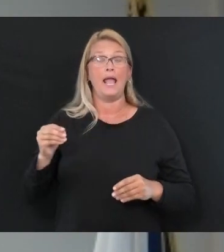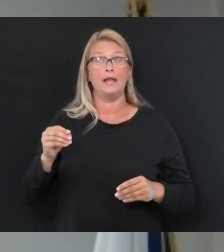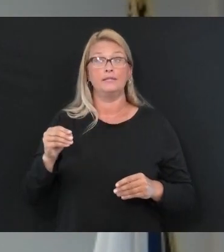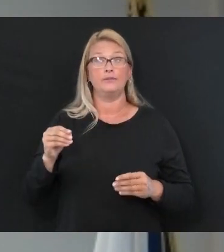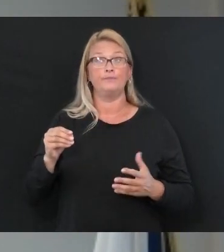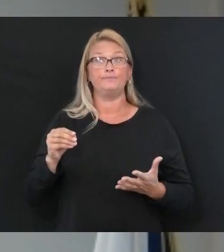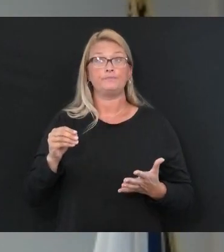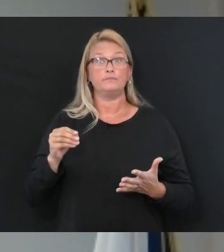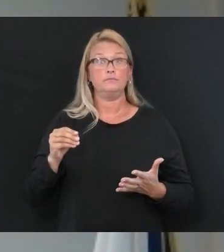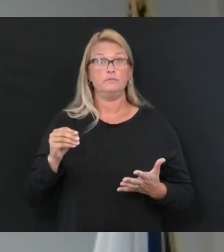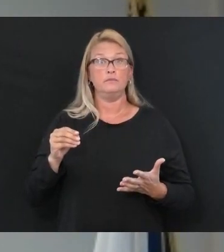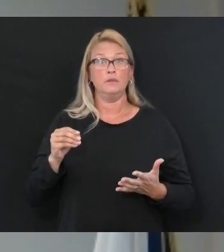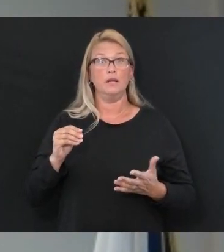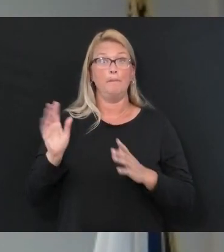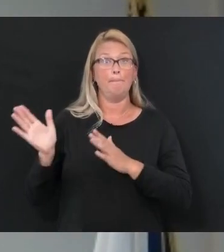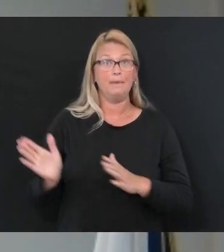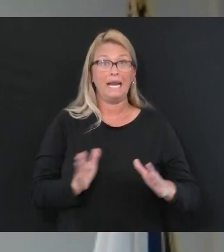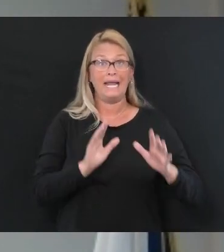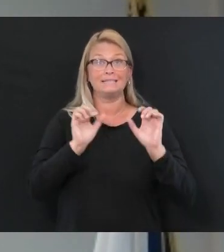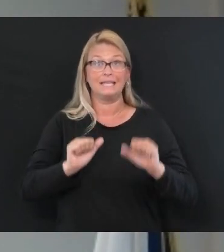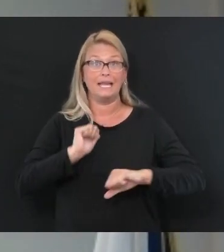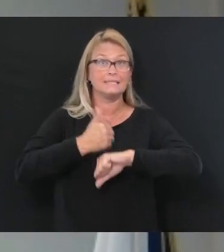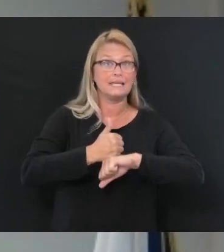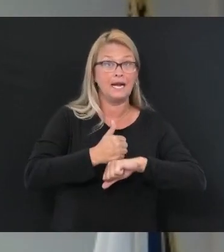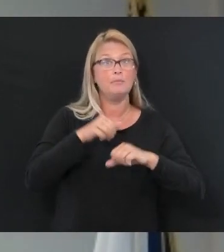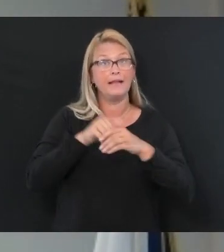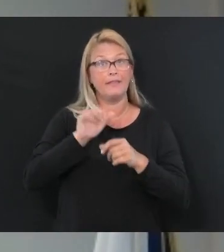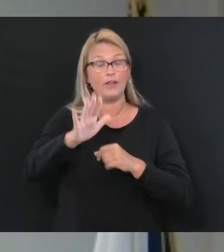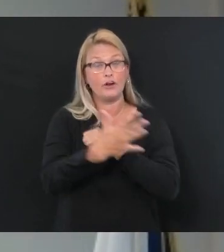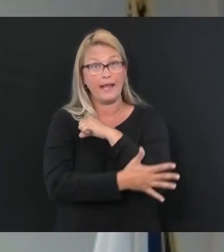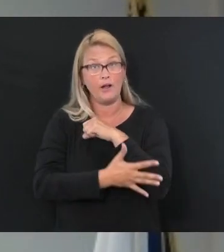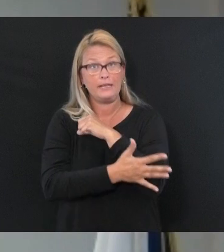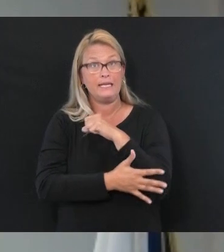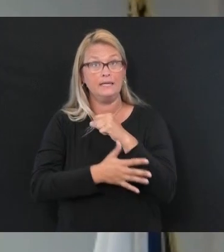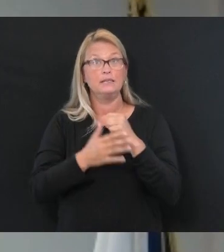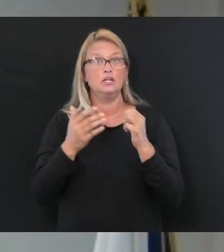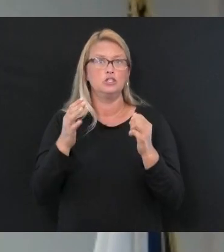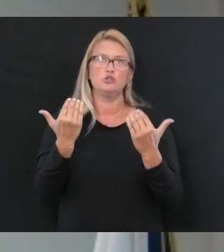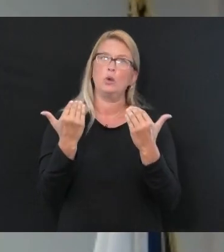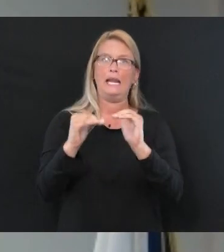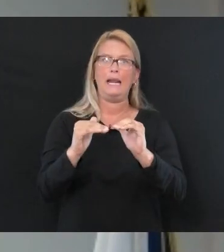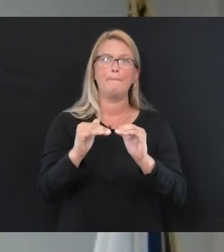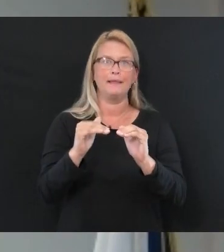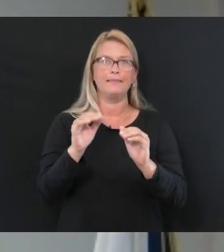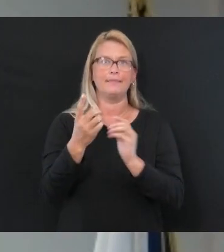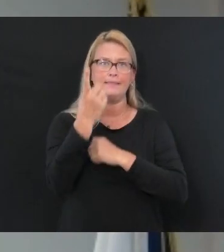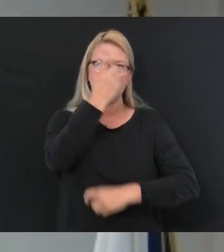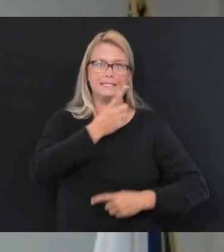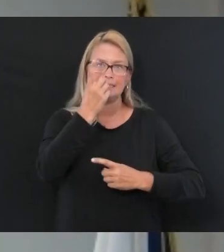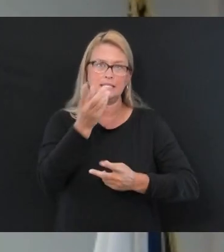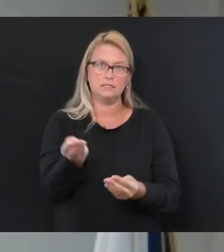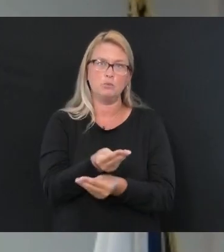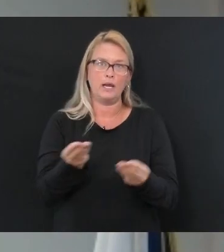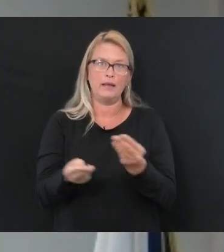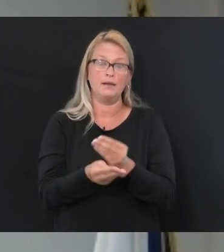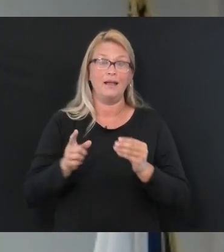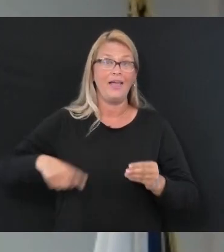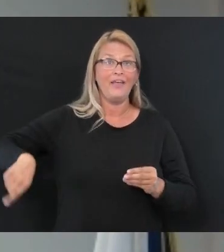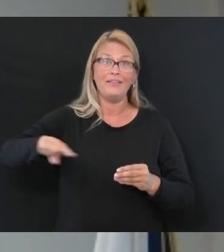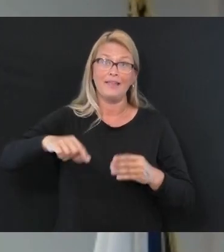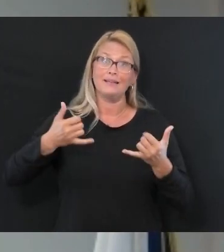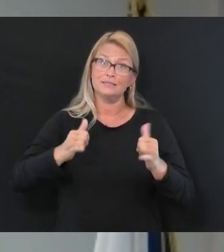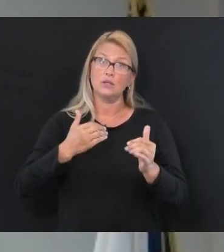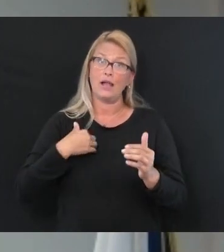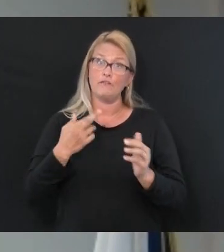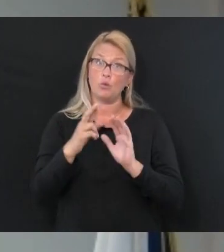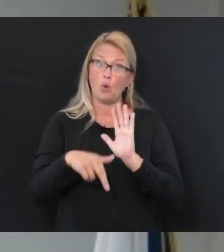that should be put in place or could be put in place in a county to mitigate this disease. So they still have a role in this, clearly